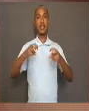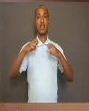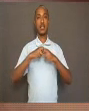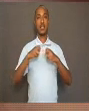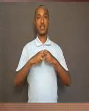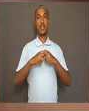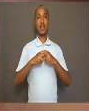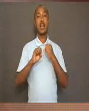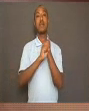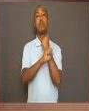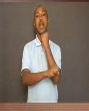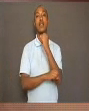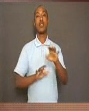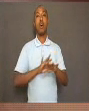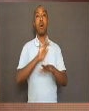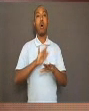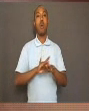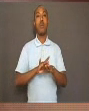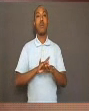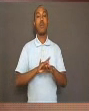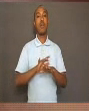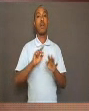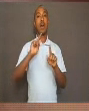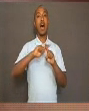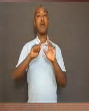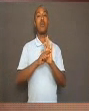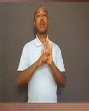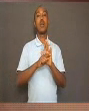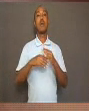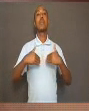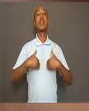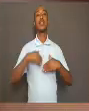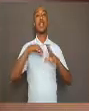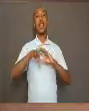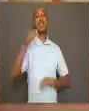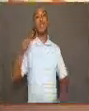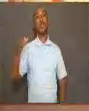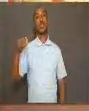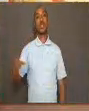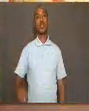electricity depends upon the amount of ions present in the solution.